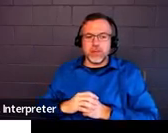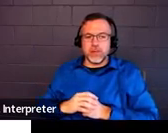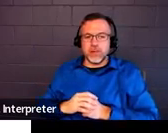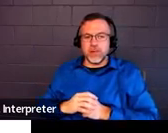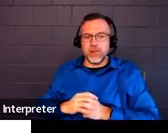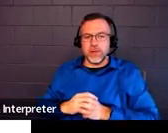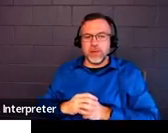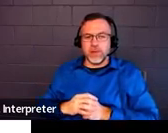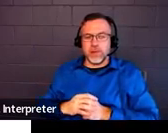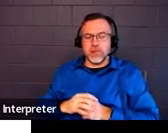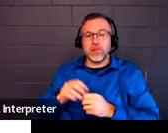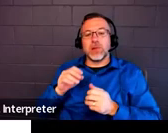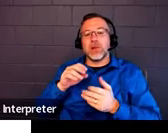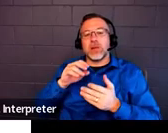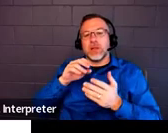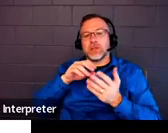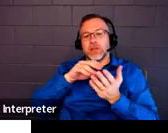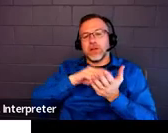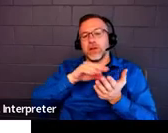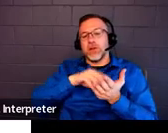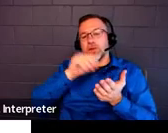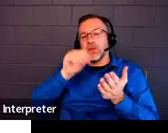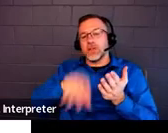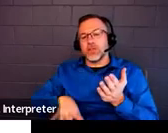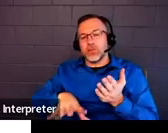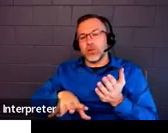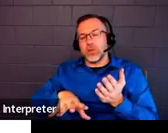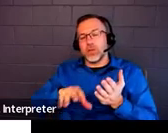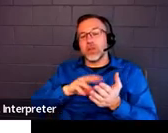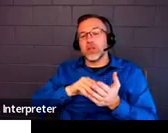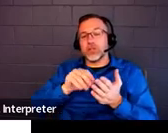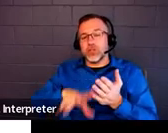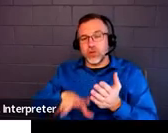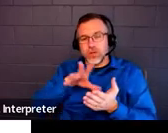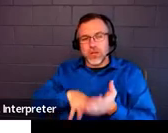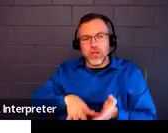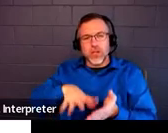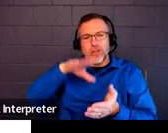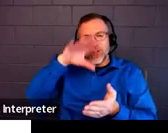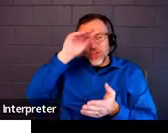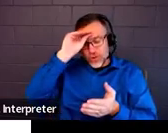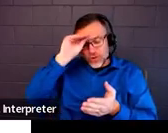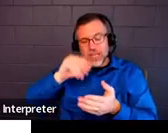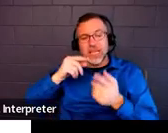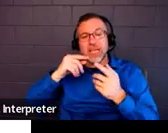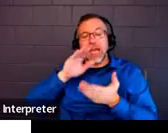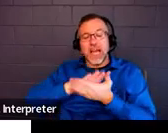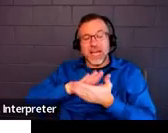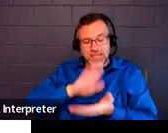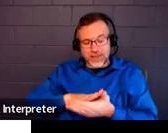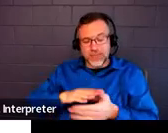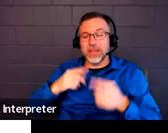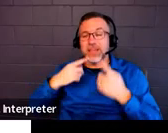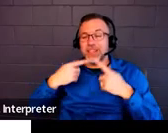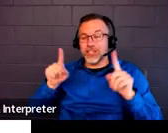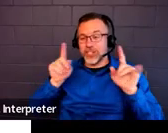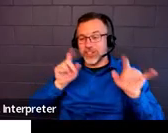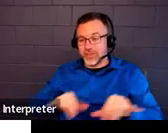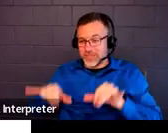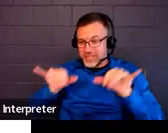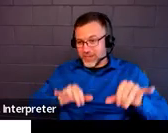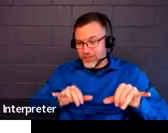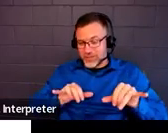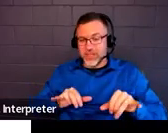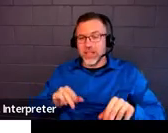the student learning content linked to those alternate academic achievement standards, we would look at work